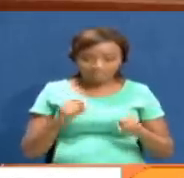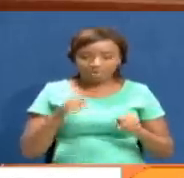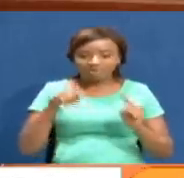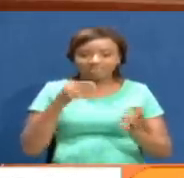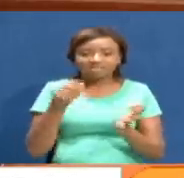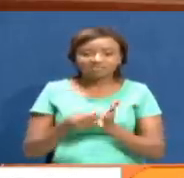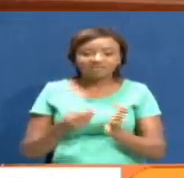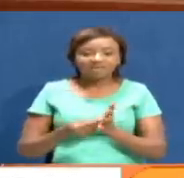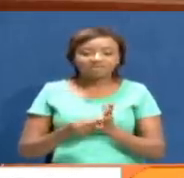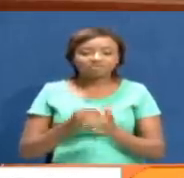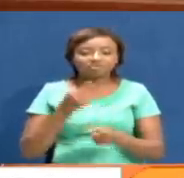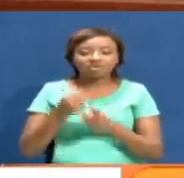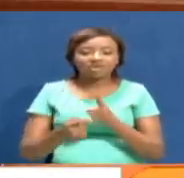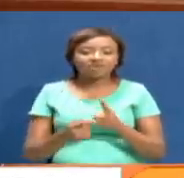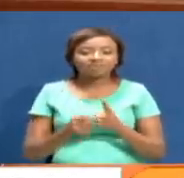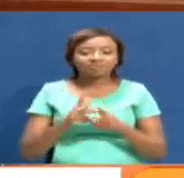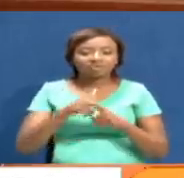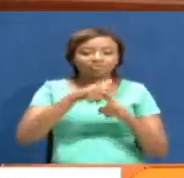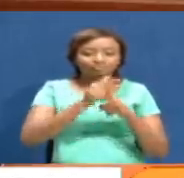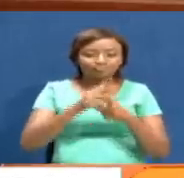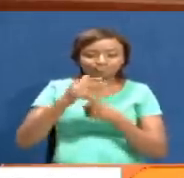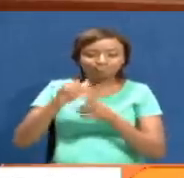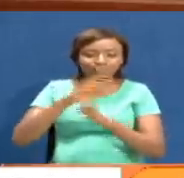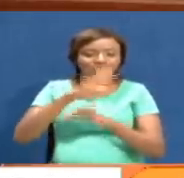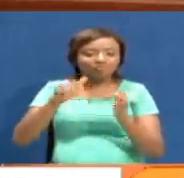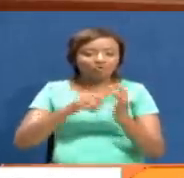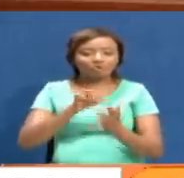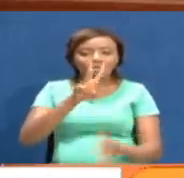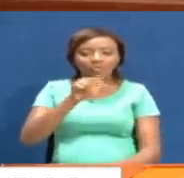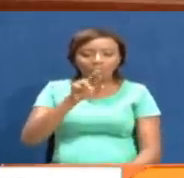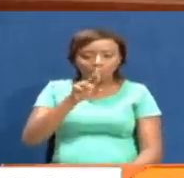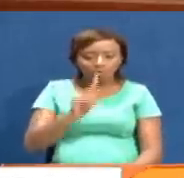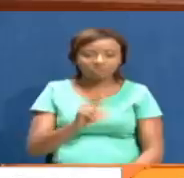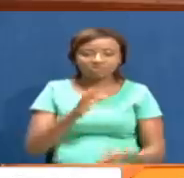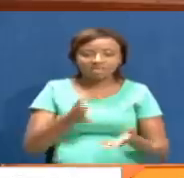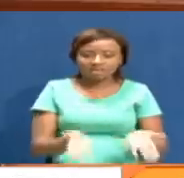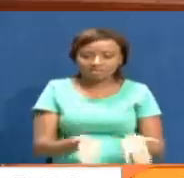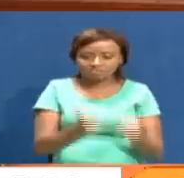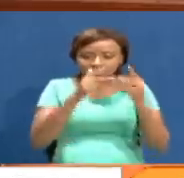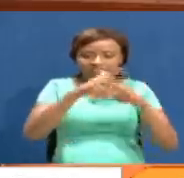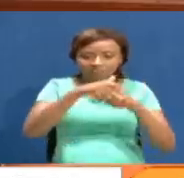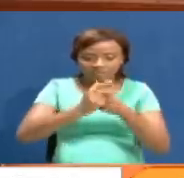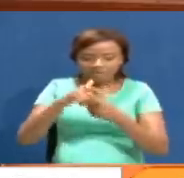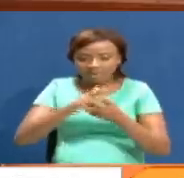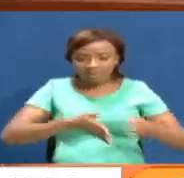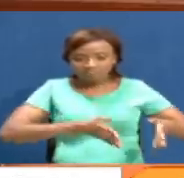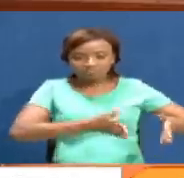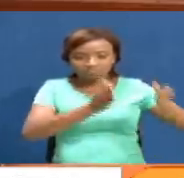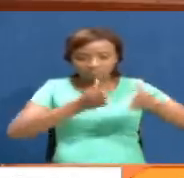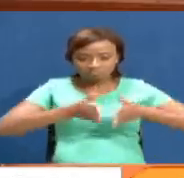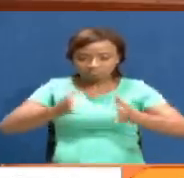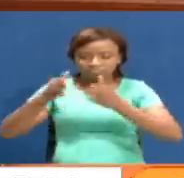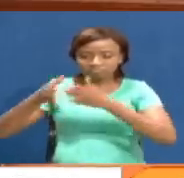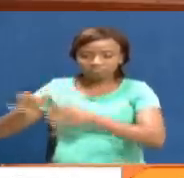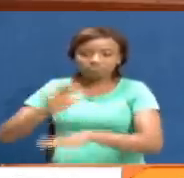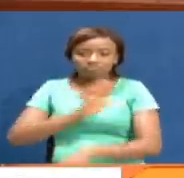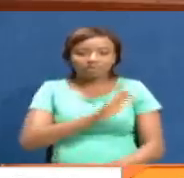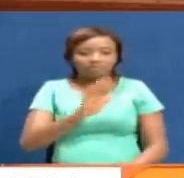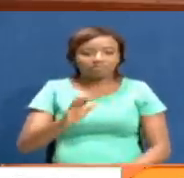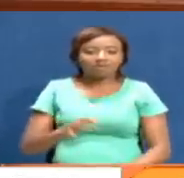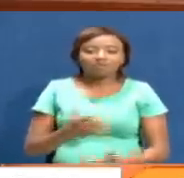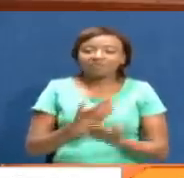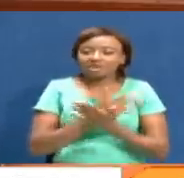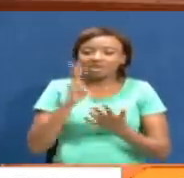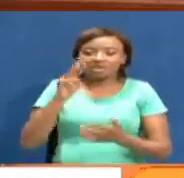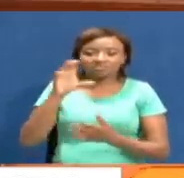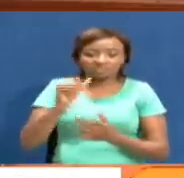year to cater for every ward in Nairobi in terms of road repair or any projects that the MCA